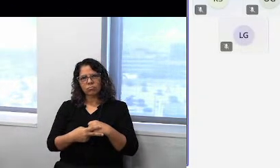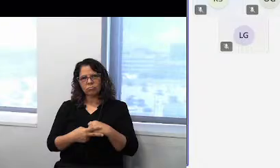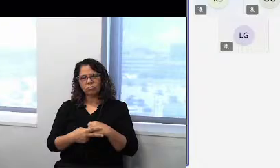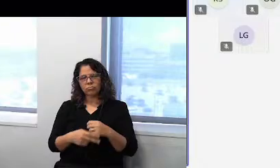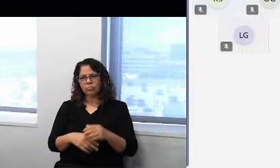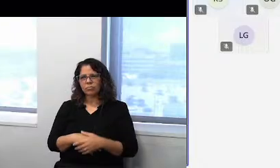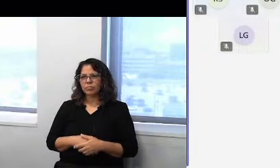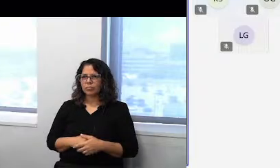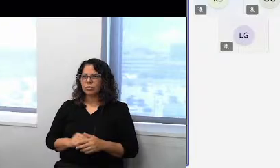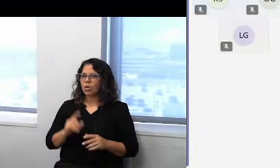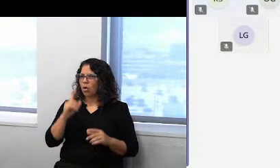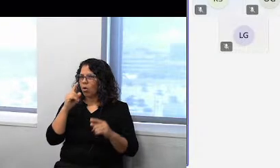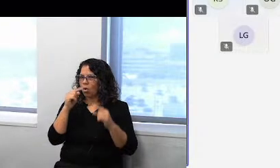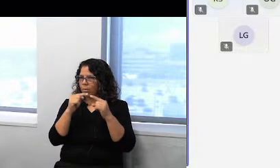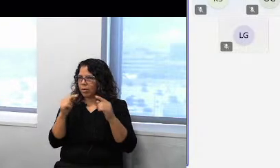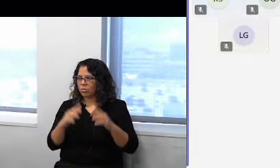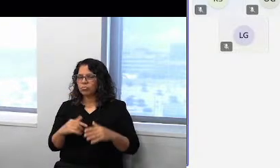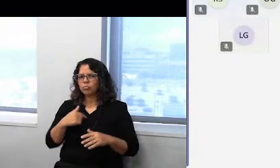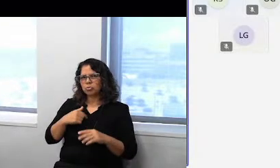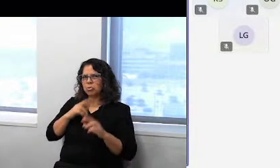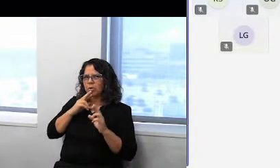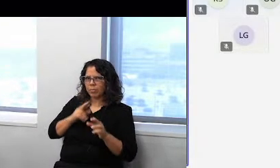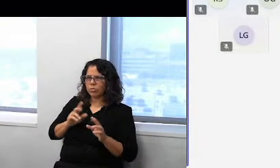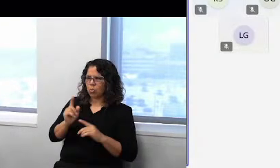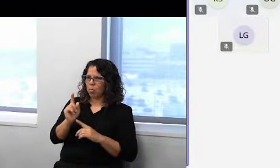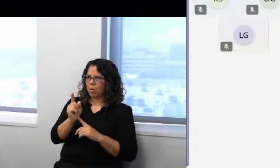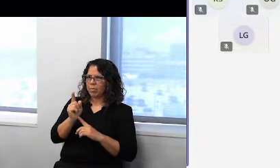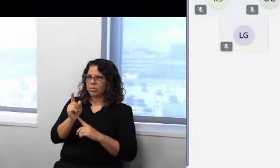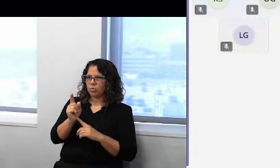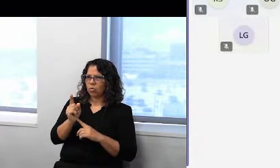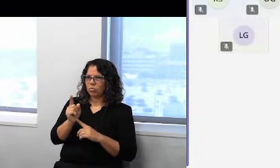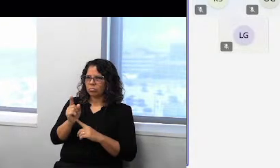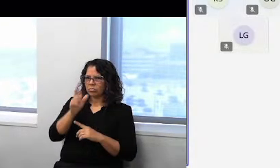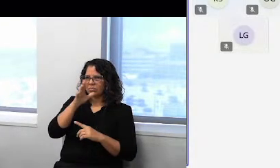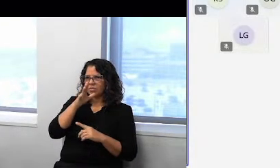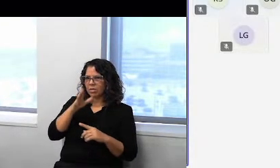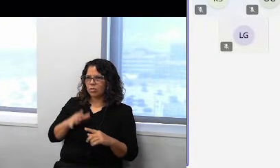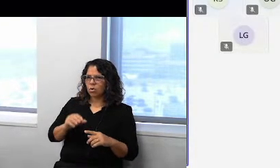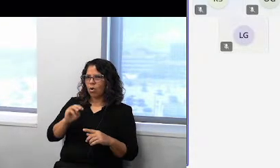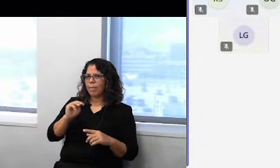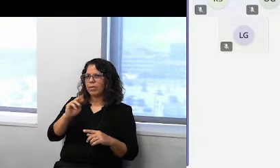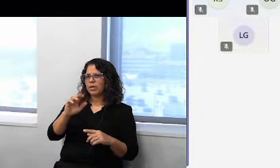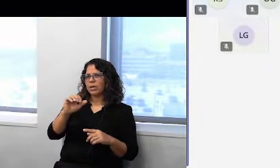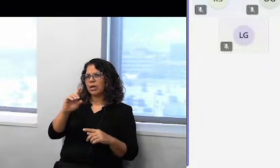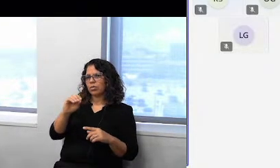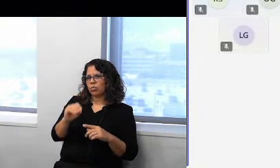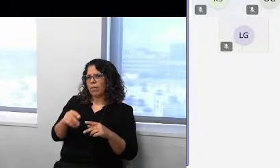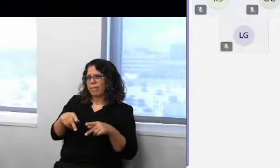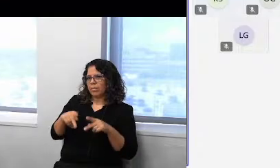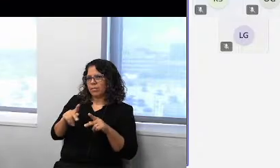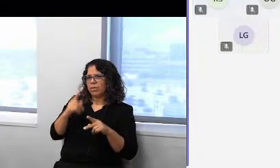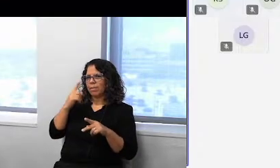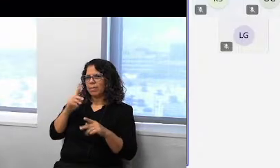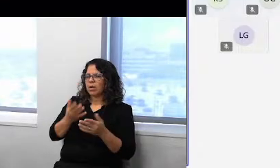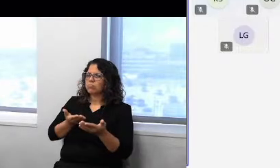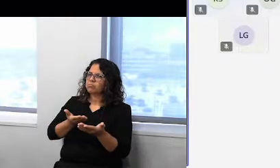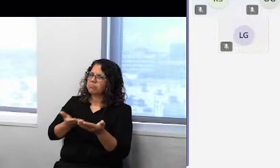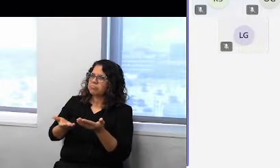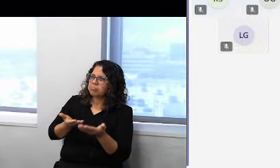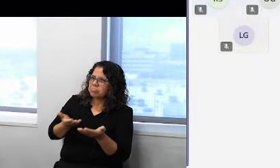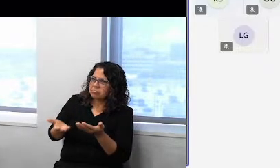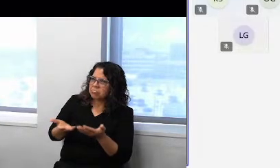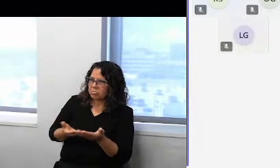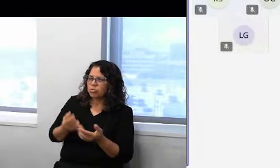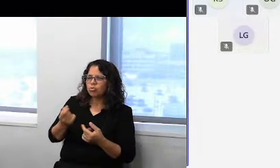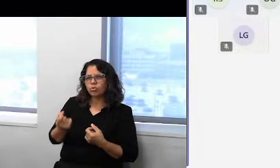Yeah. Hold on one second. Ms. Mercado, give me a chance to handle this. I think I know what the concerns are. If you find that I foul up, you jump up and you